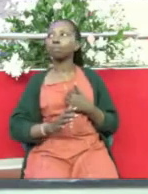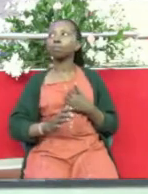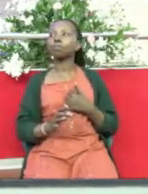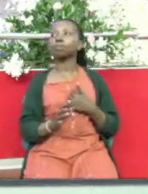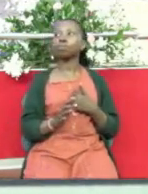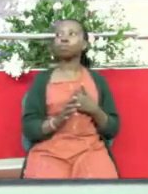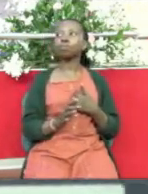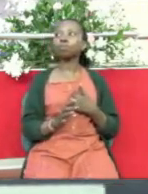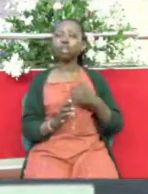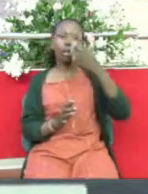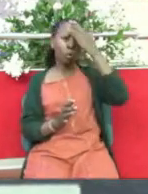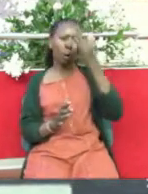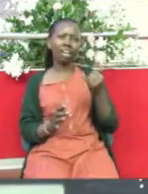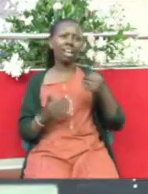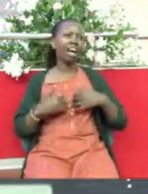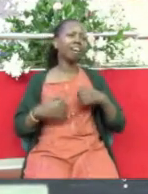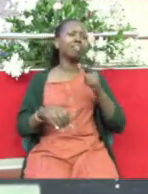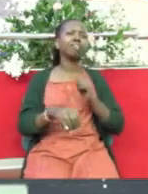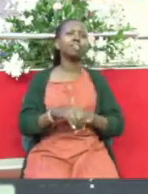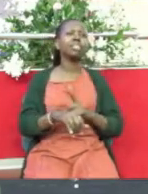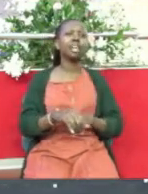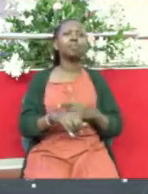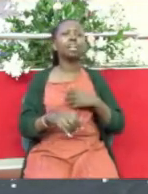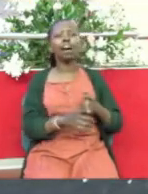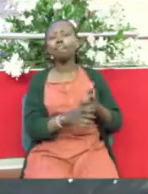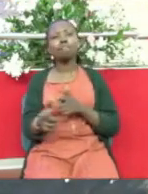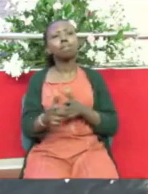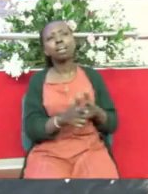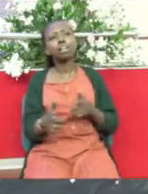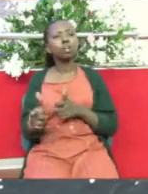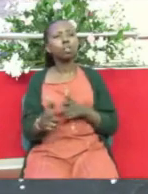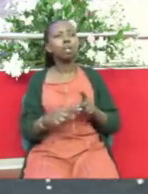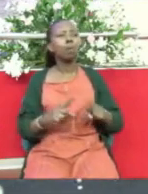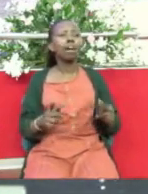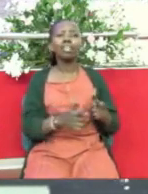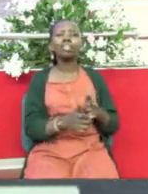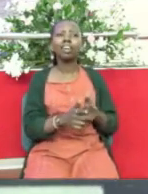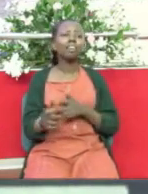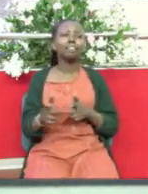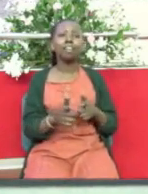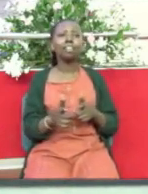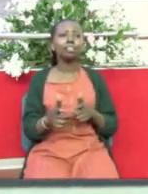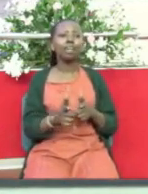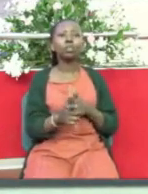Because there are times when we fight battles, but we fight them the wrong way.